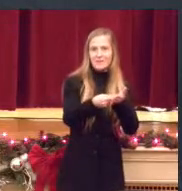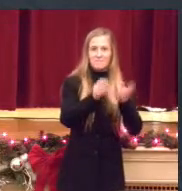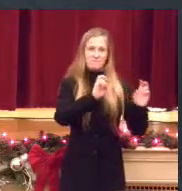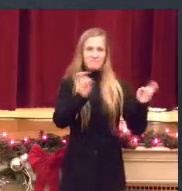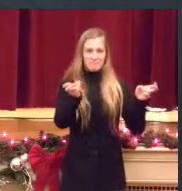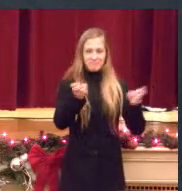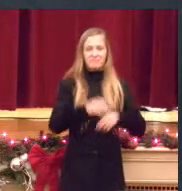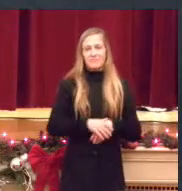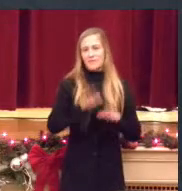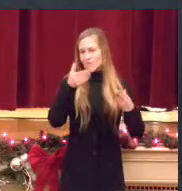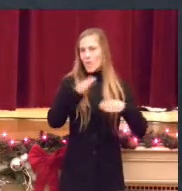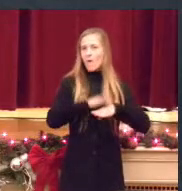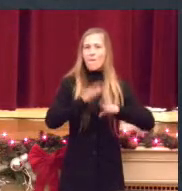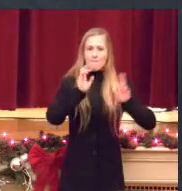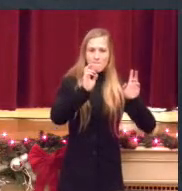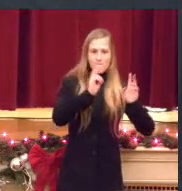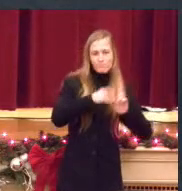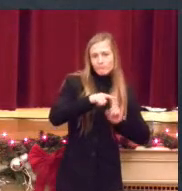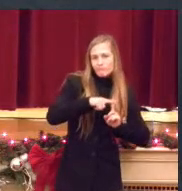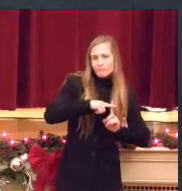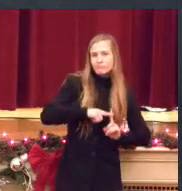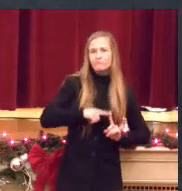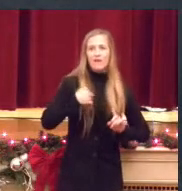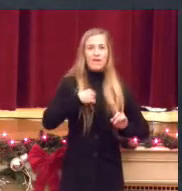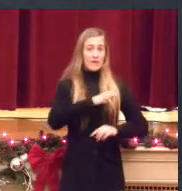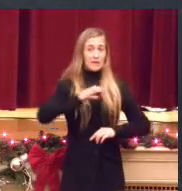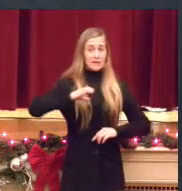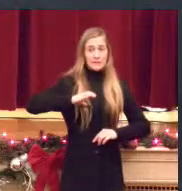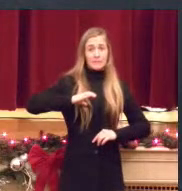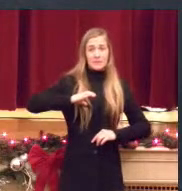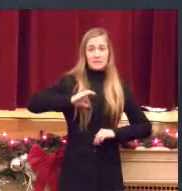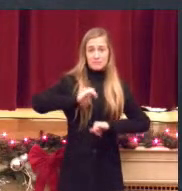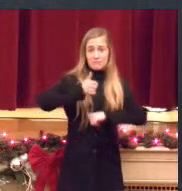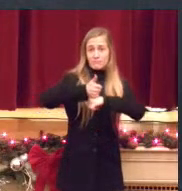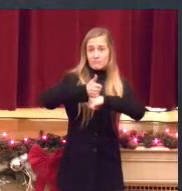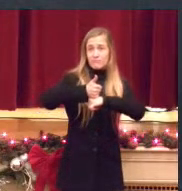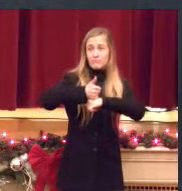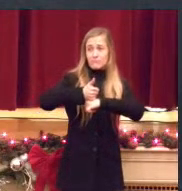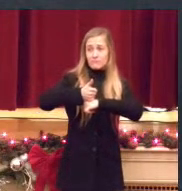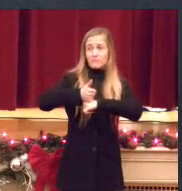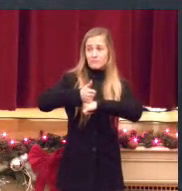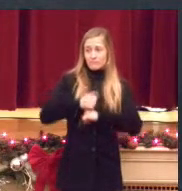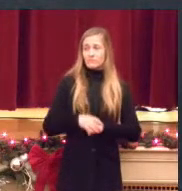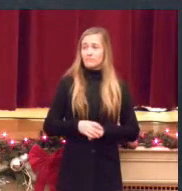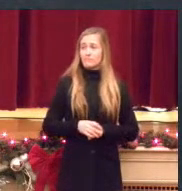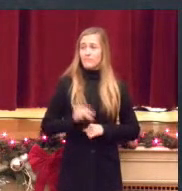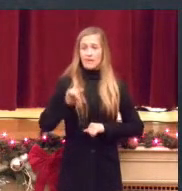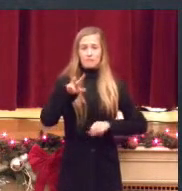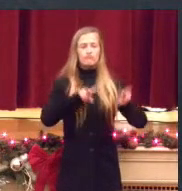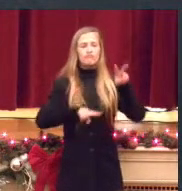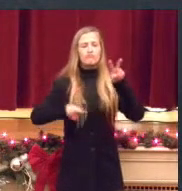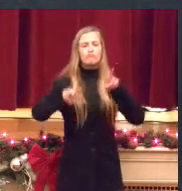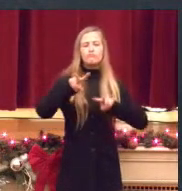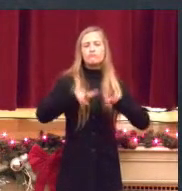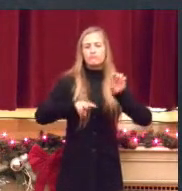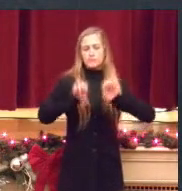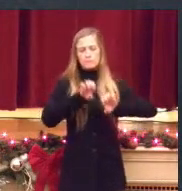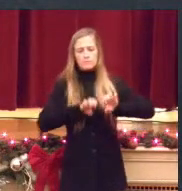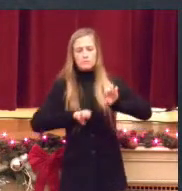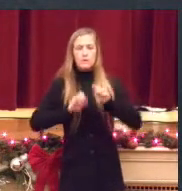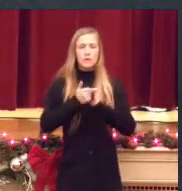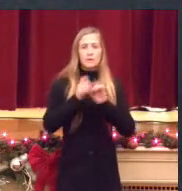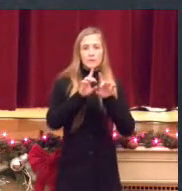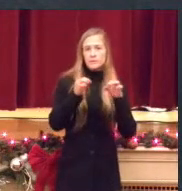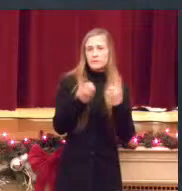positive. We have a committee that's set up. Darrell Green is the chair of the committee that evaluates how the districts are using